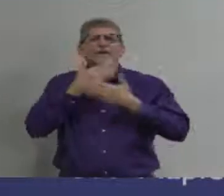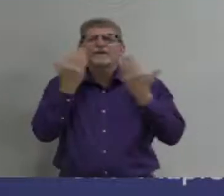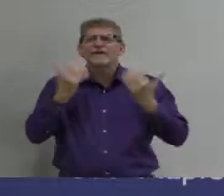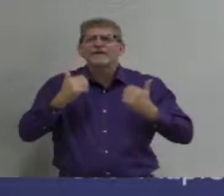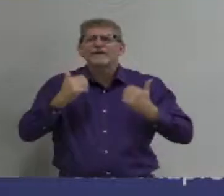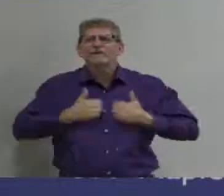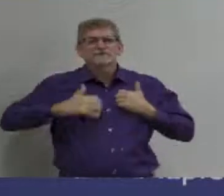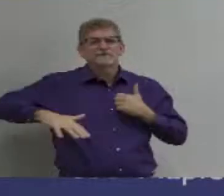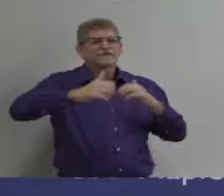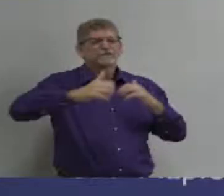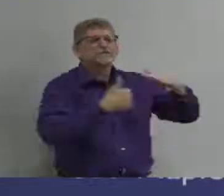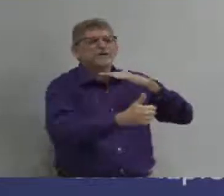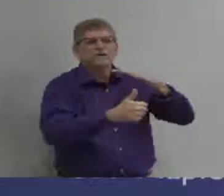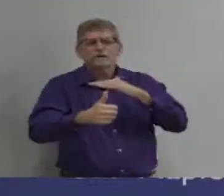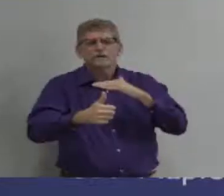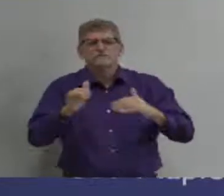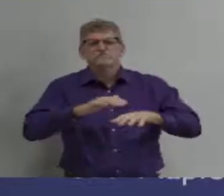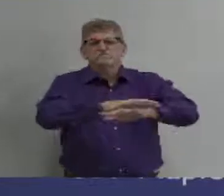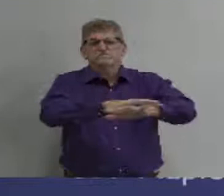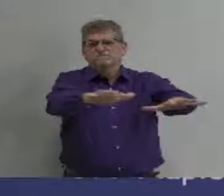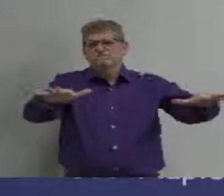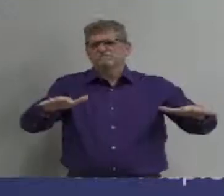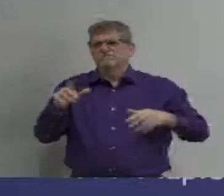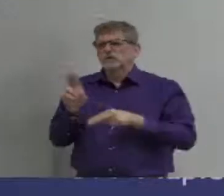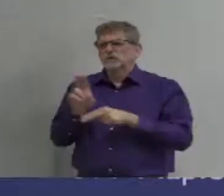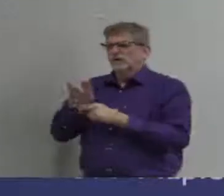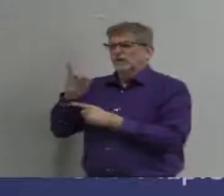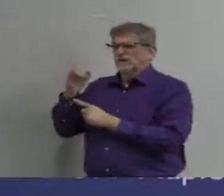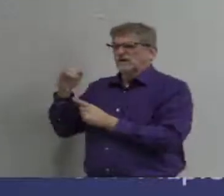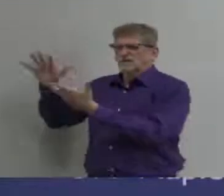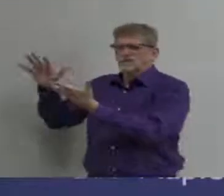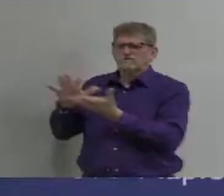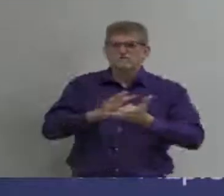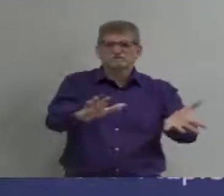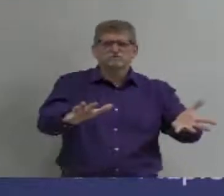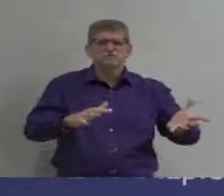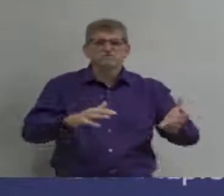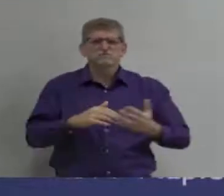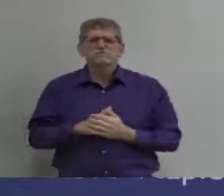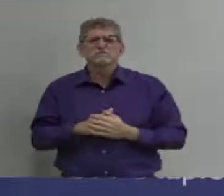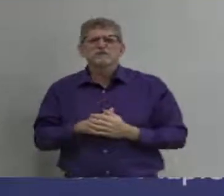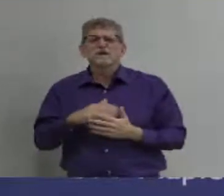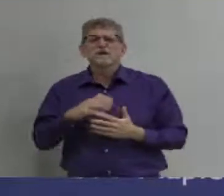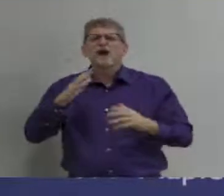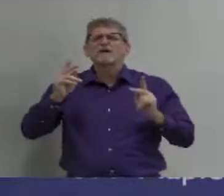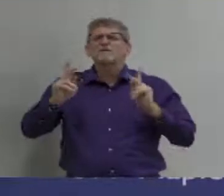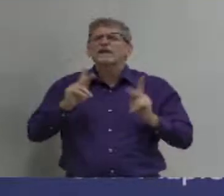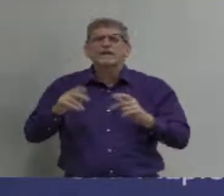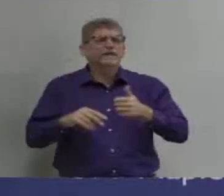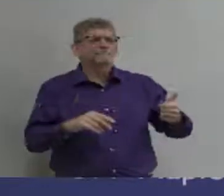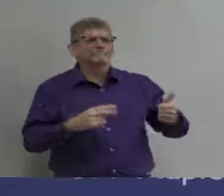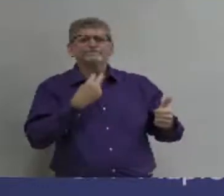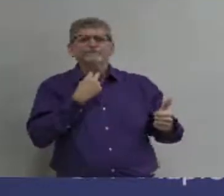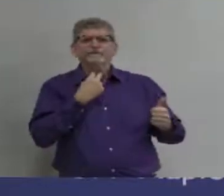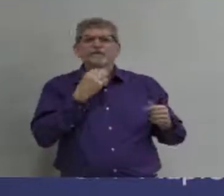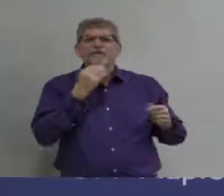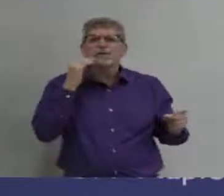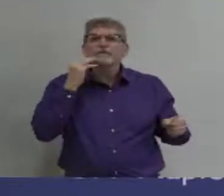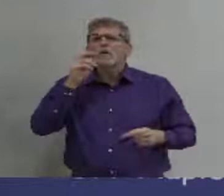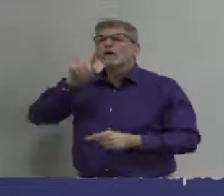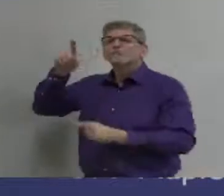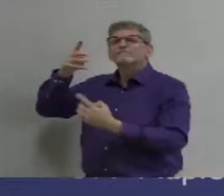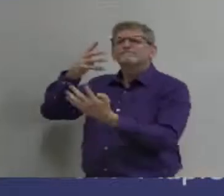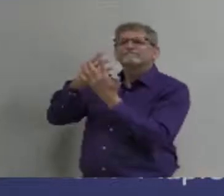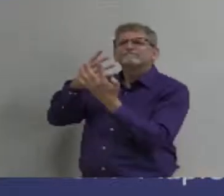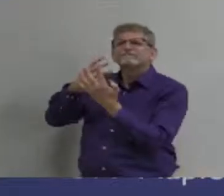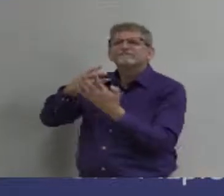shelters. Soon we'll be expanding that to homebound individuals, community corrections, and the county jail, and then to others